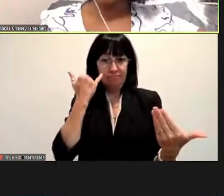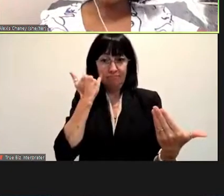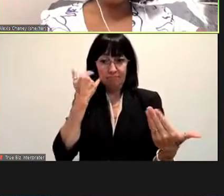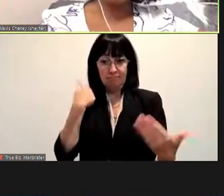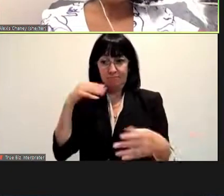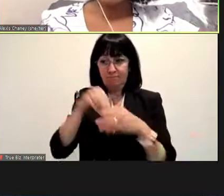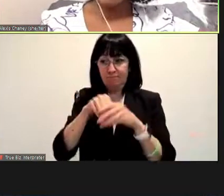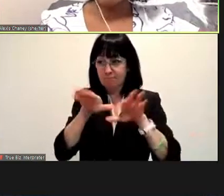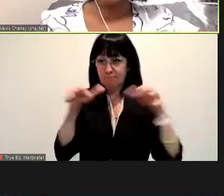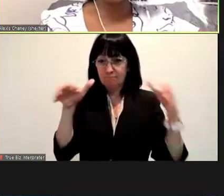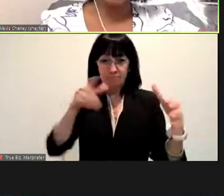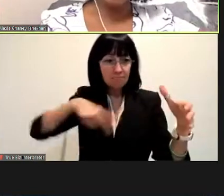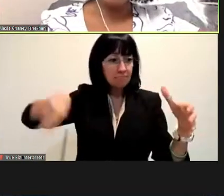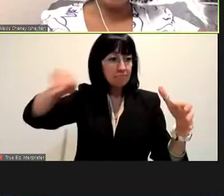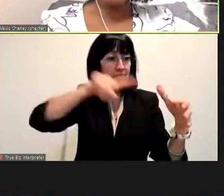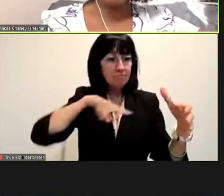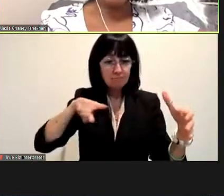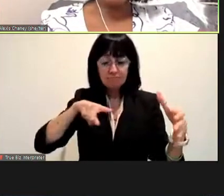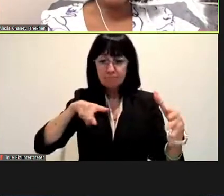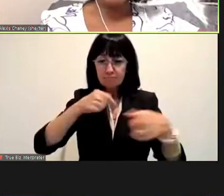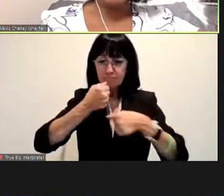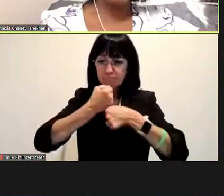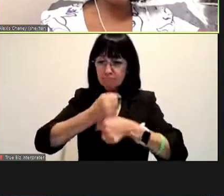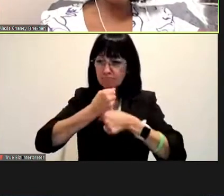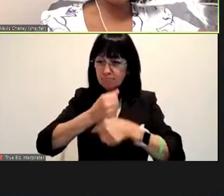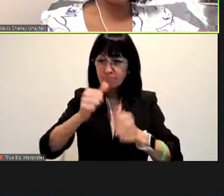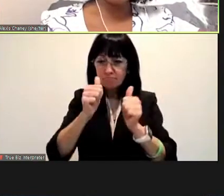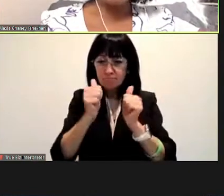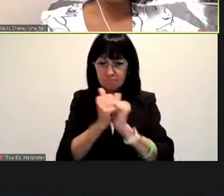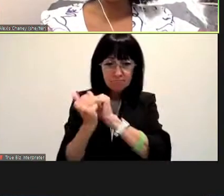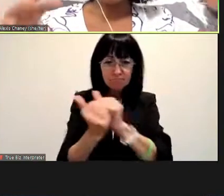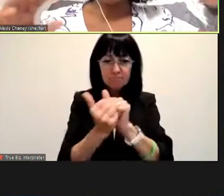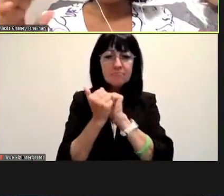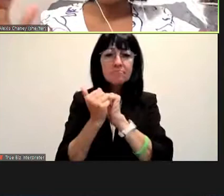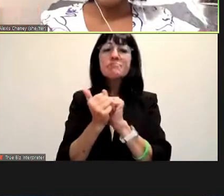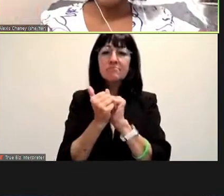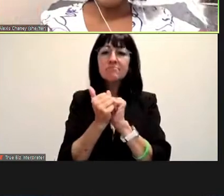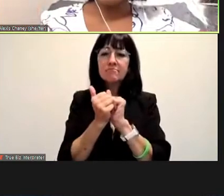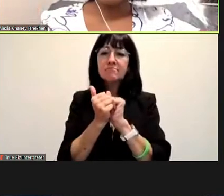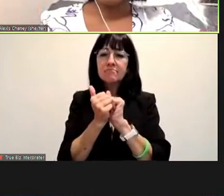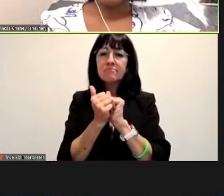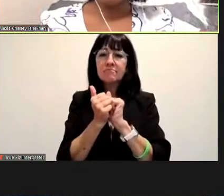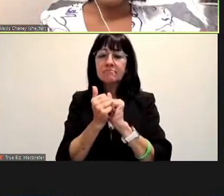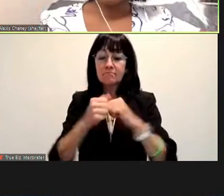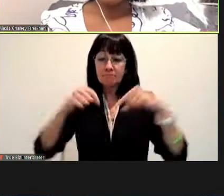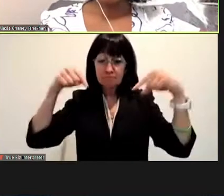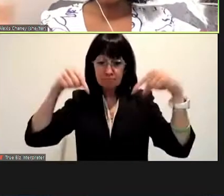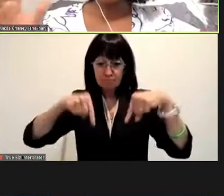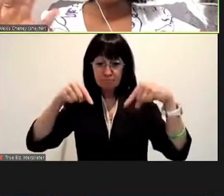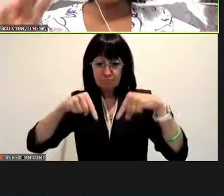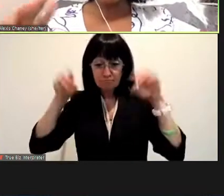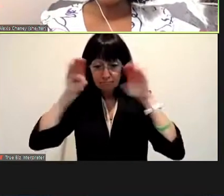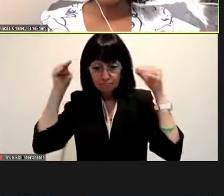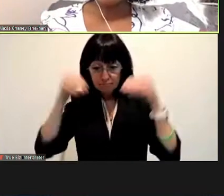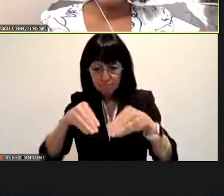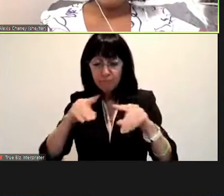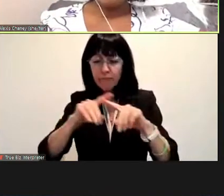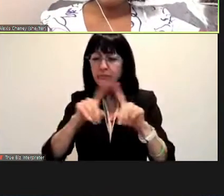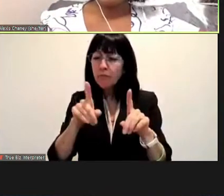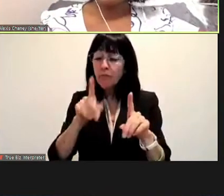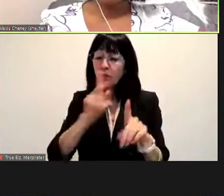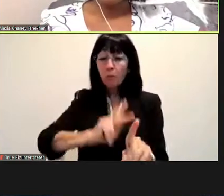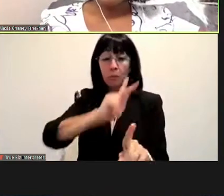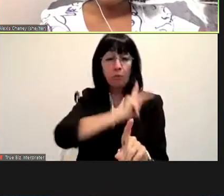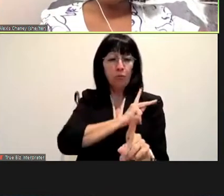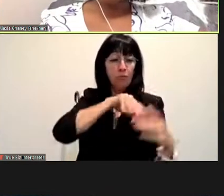is an appropriate time to talk about like how what is outside of the space may be infecting my work on the